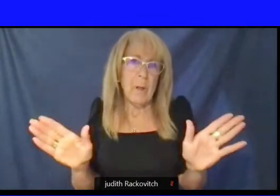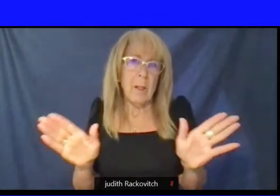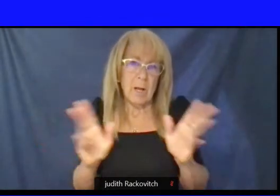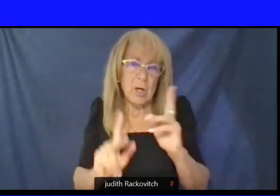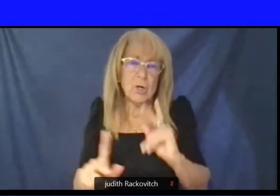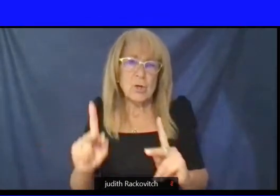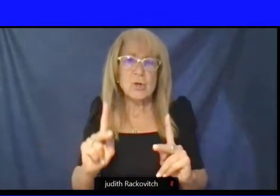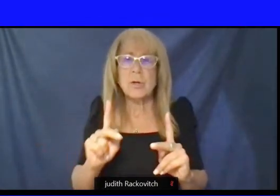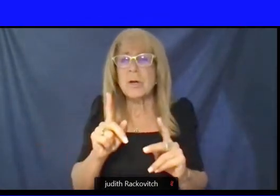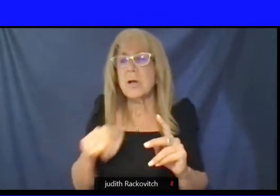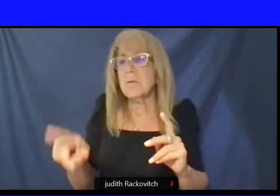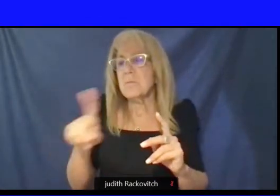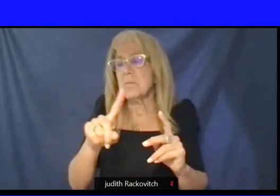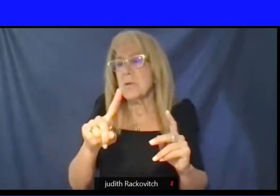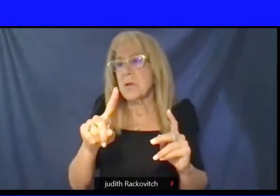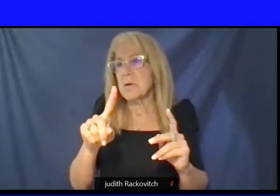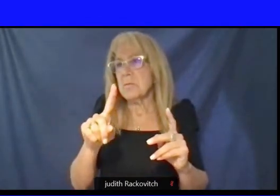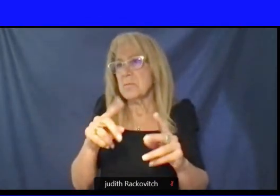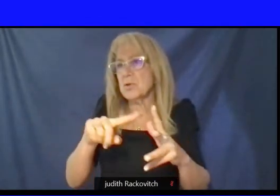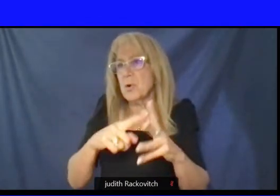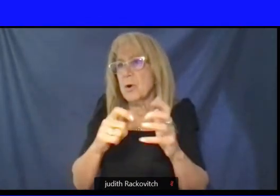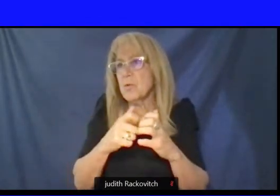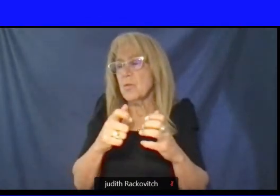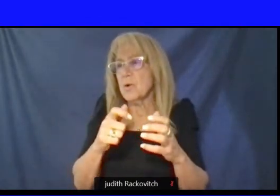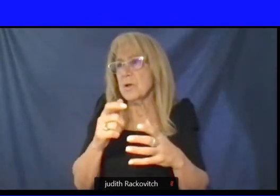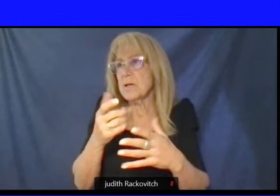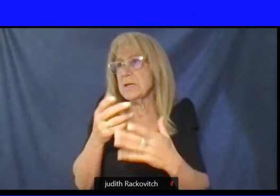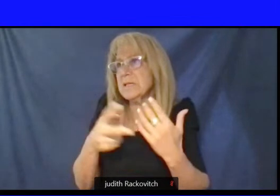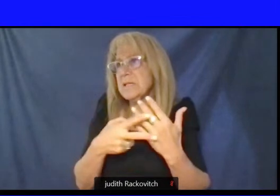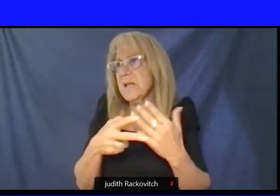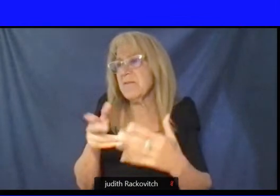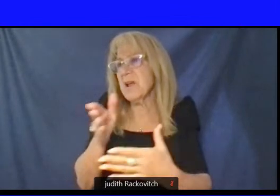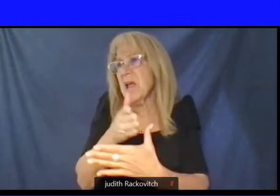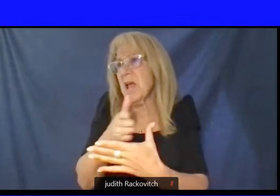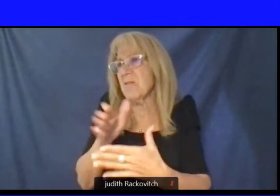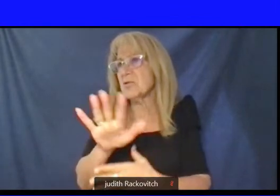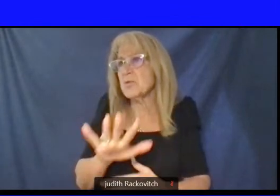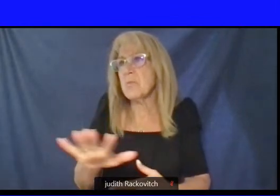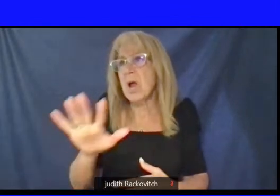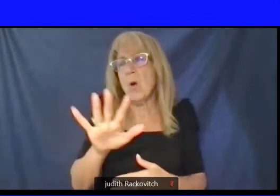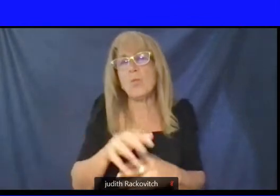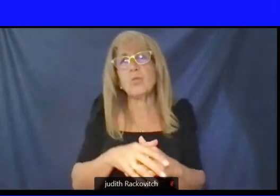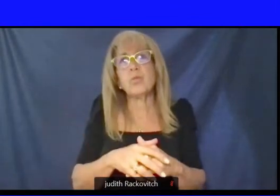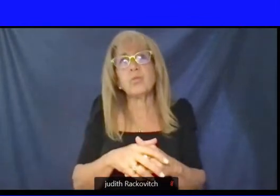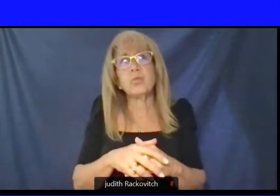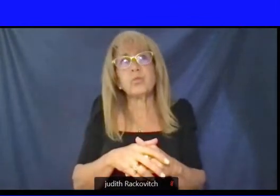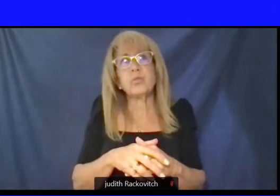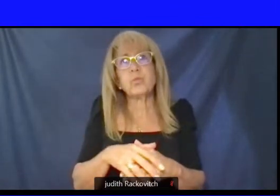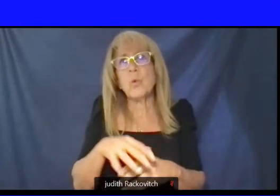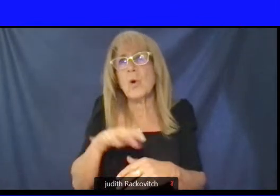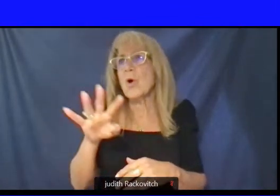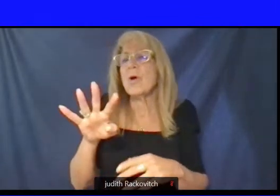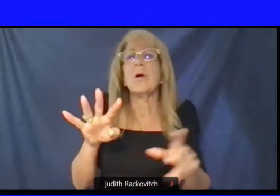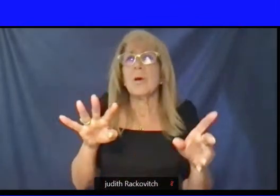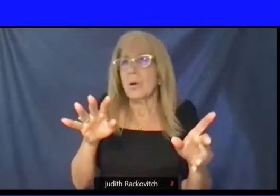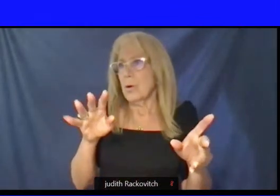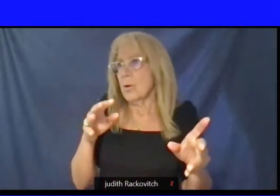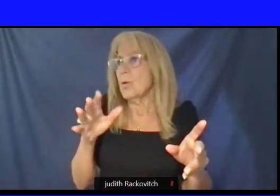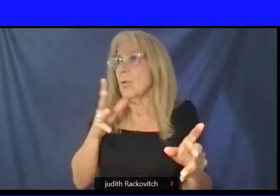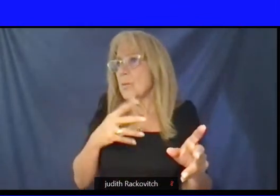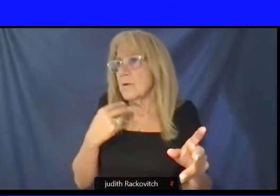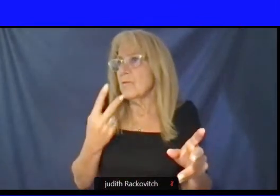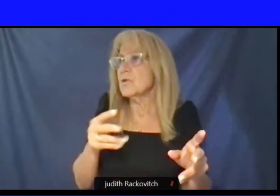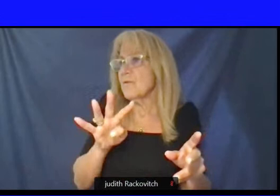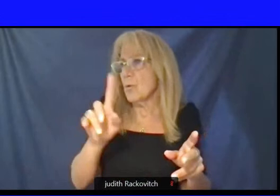you very detailed. I'm happy to do that. I have no basis. It seems expensive, but what you're doing